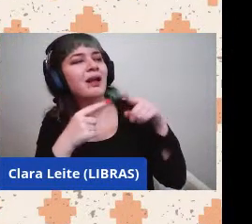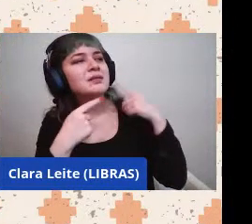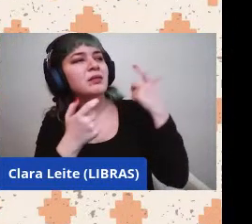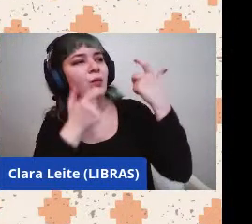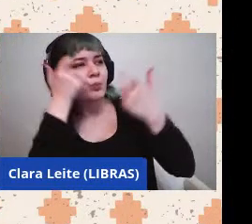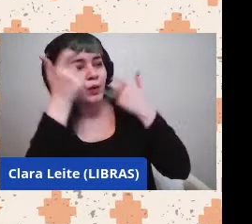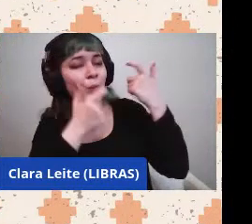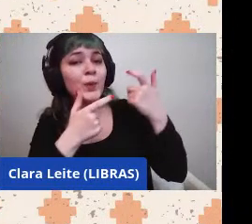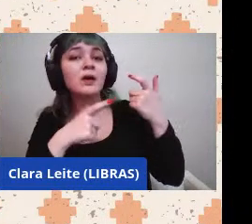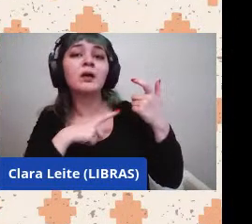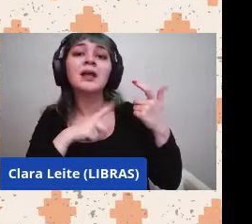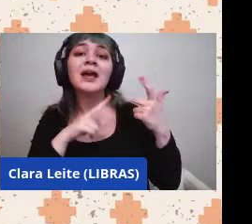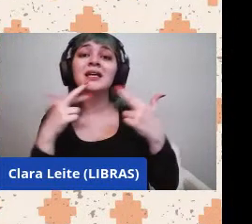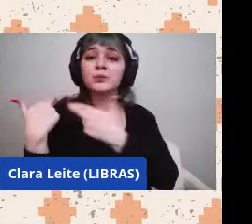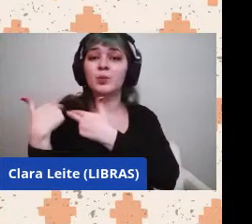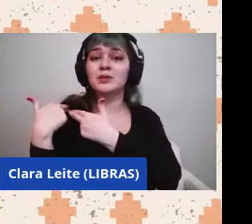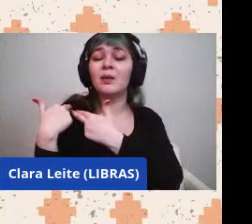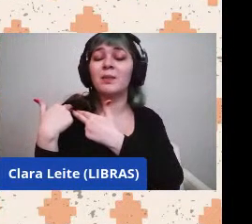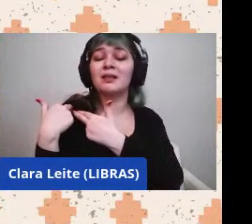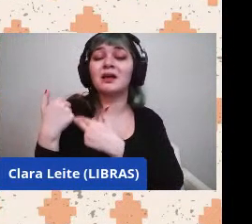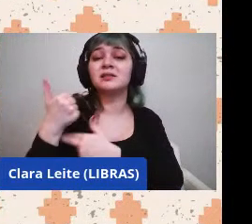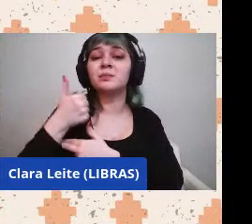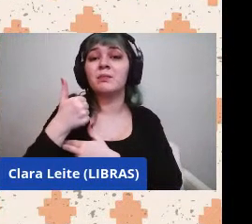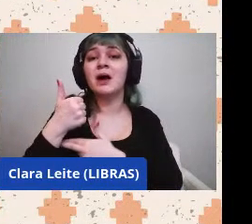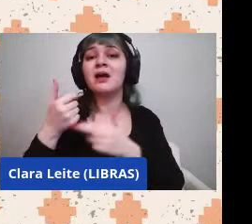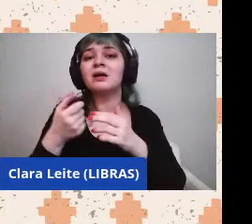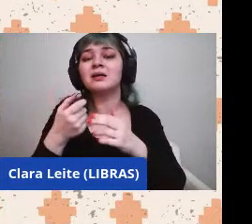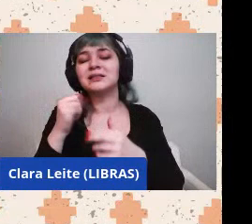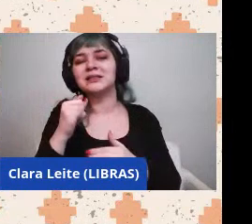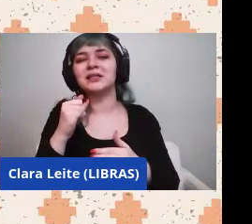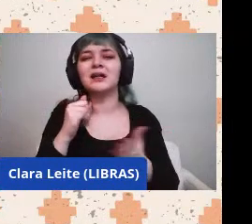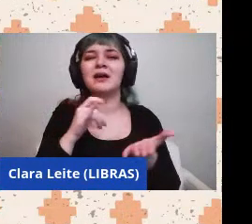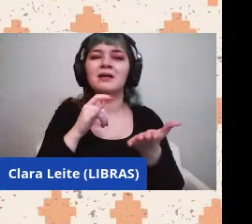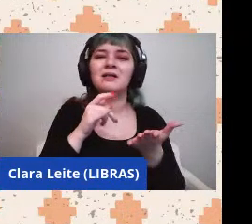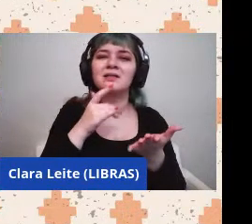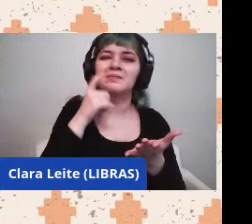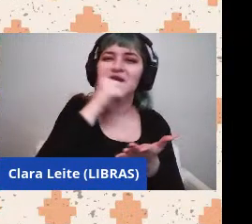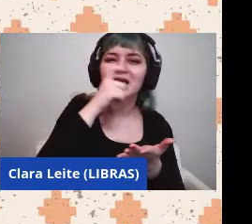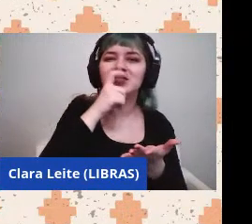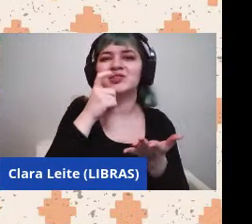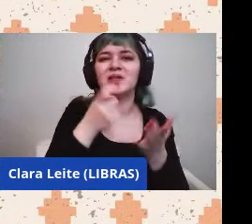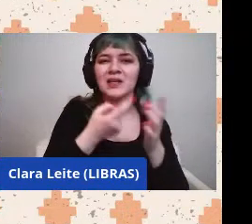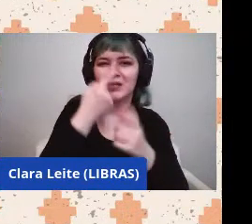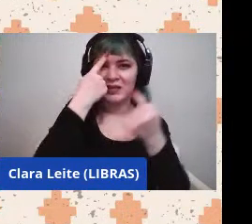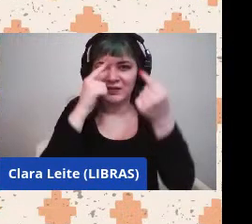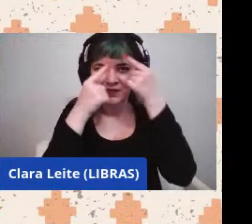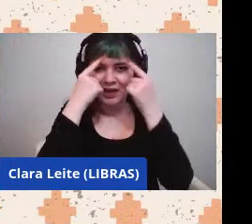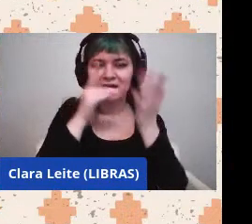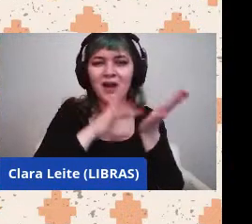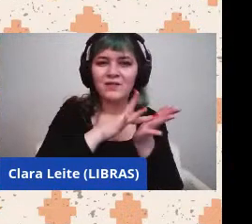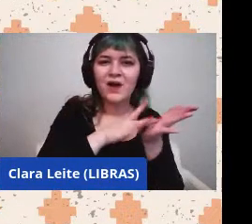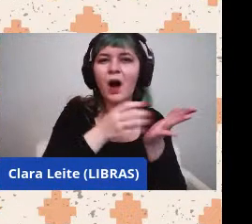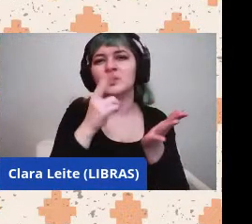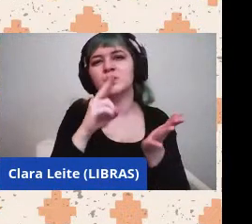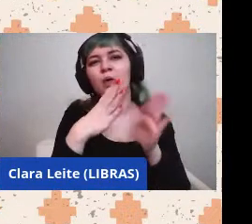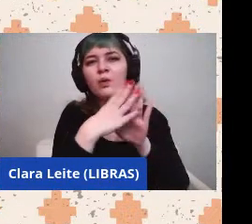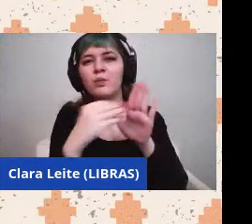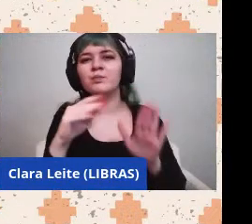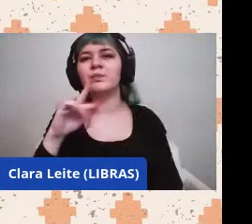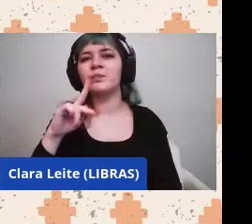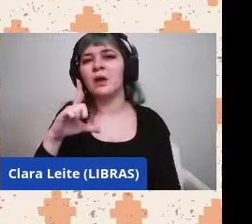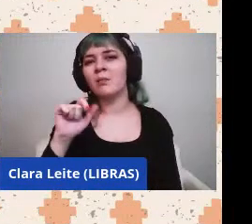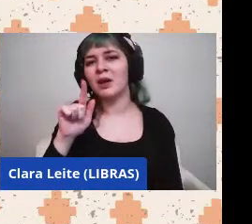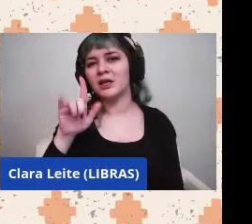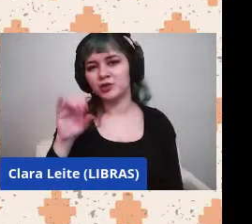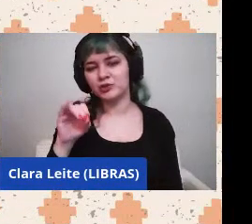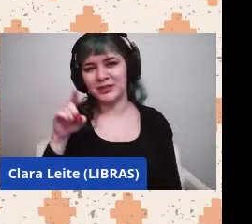primary responsibility for fabrication, falsification, and plagiarism. One of